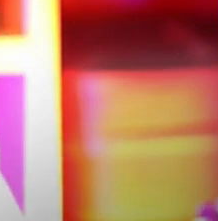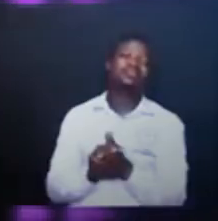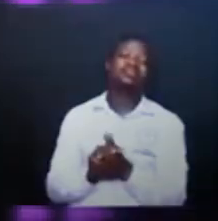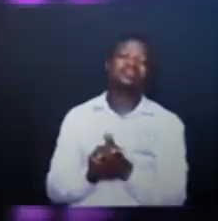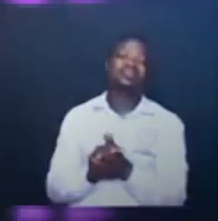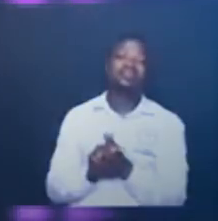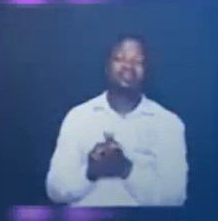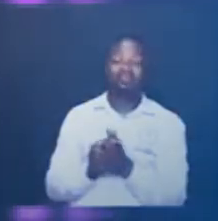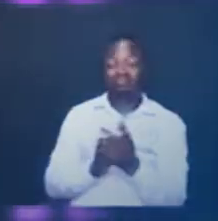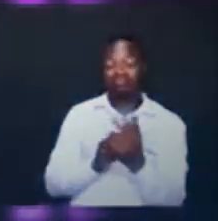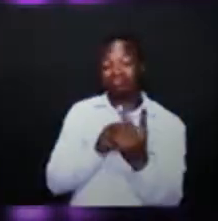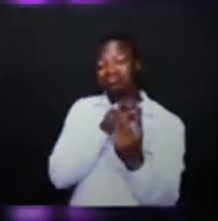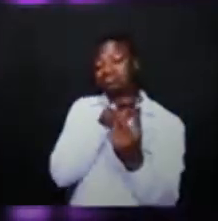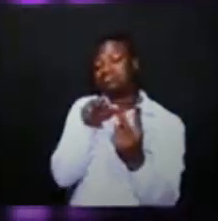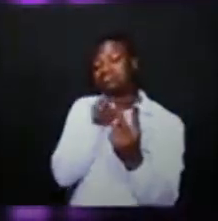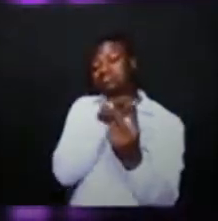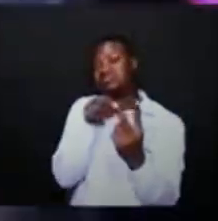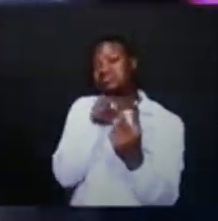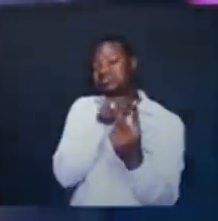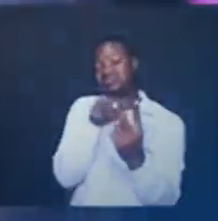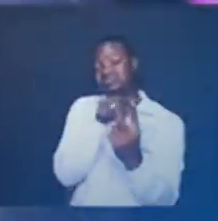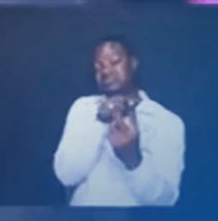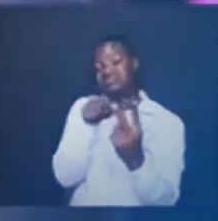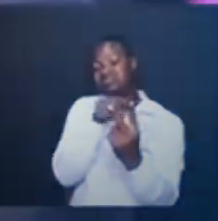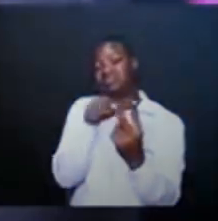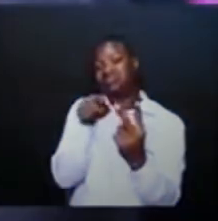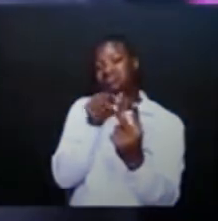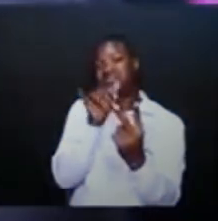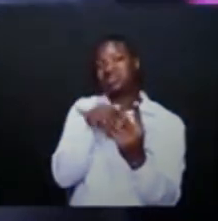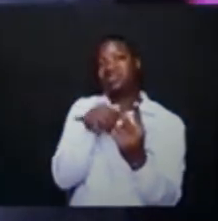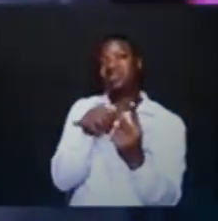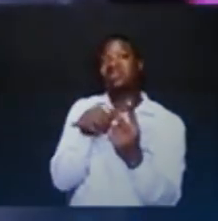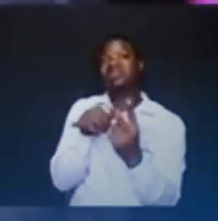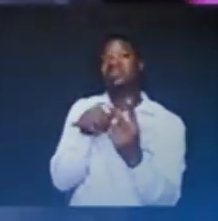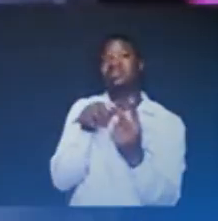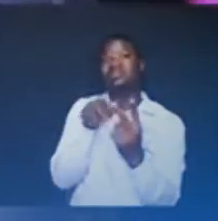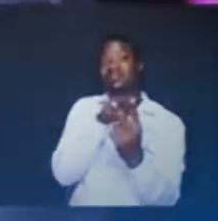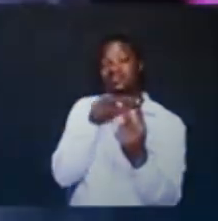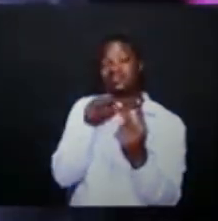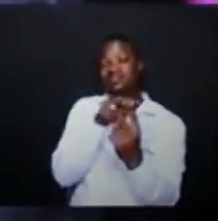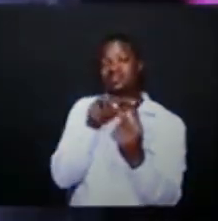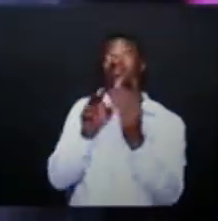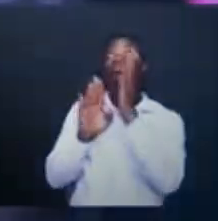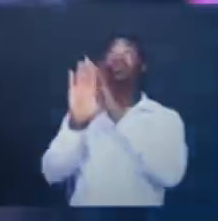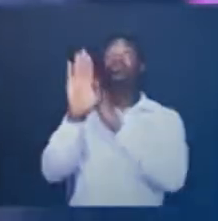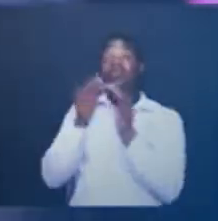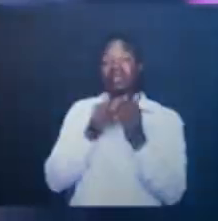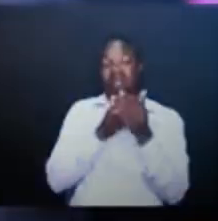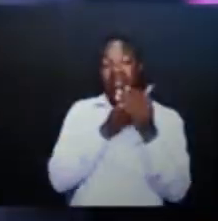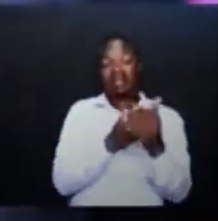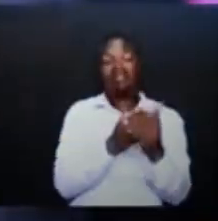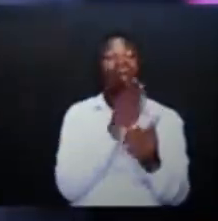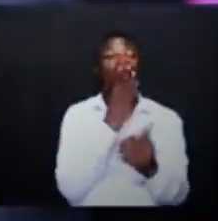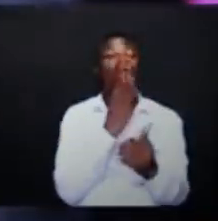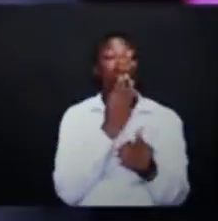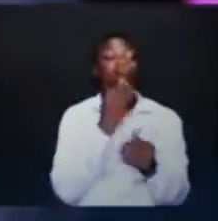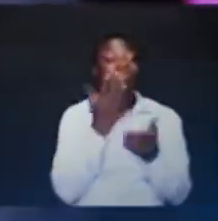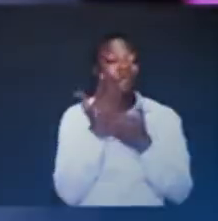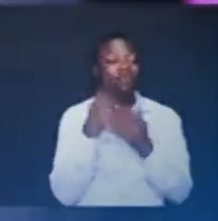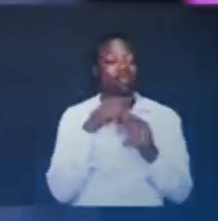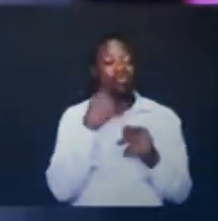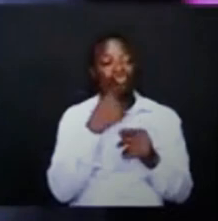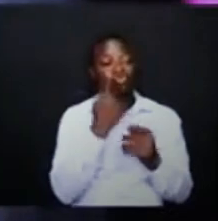Thank you. Two things the Lord directed the Jews in exile in Babylon to do. Now you therefore took off for an